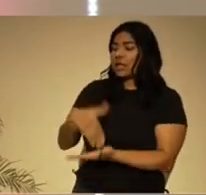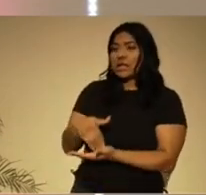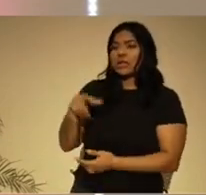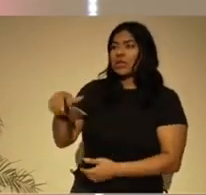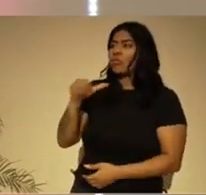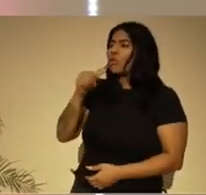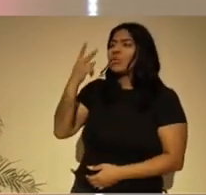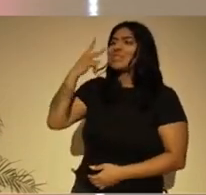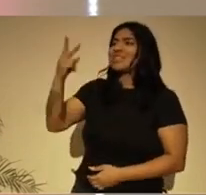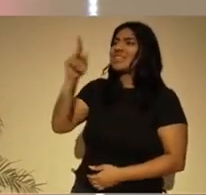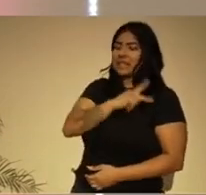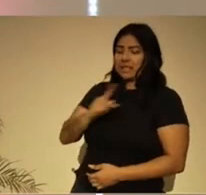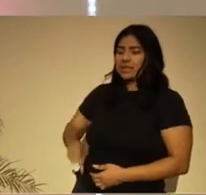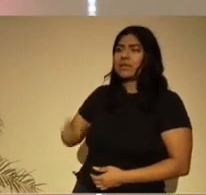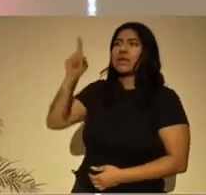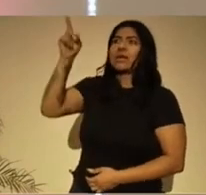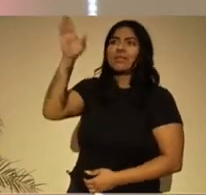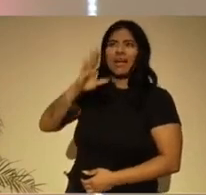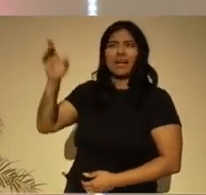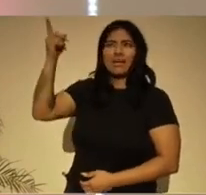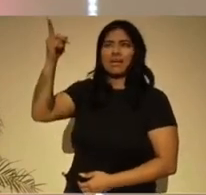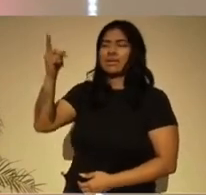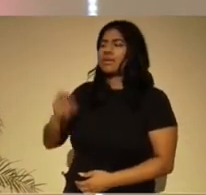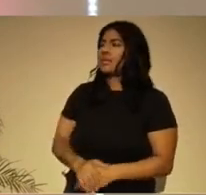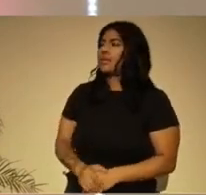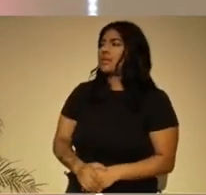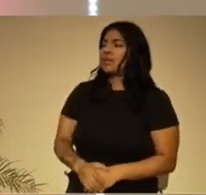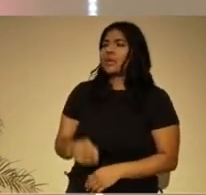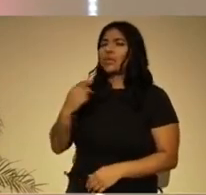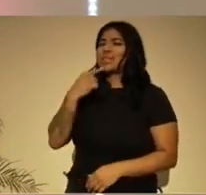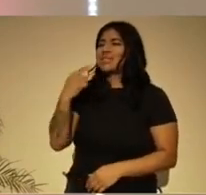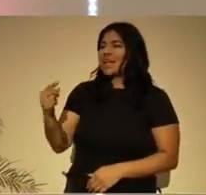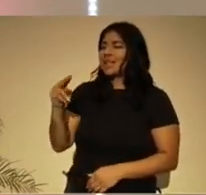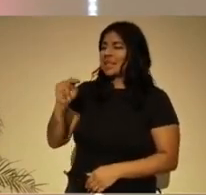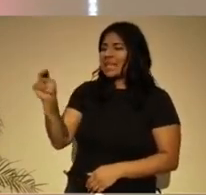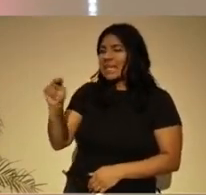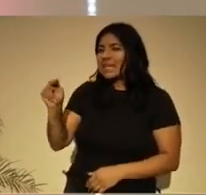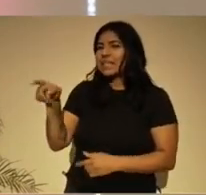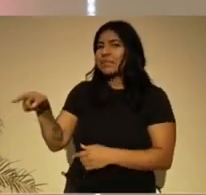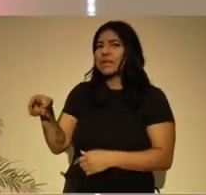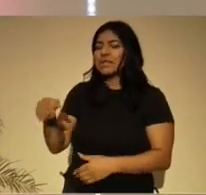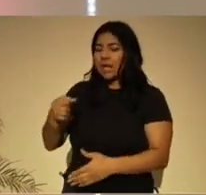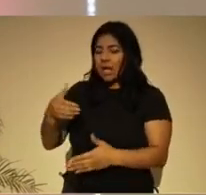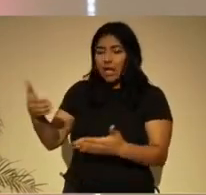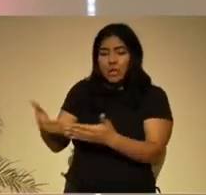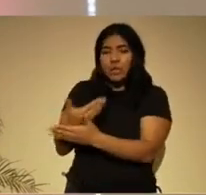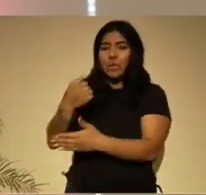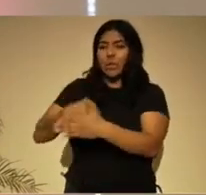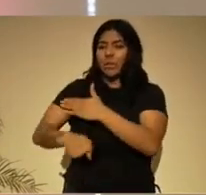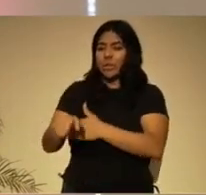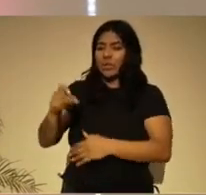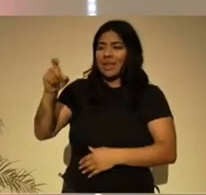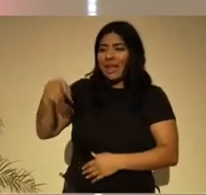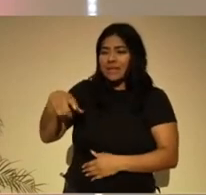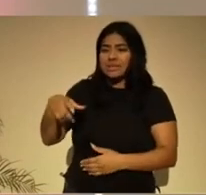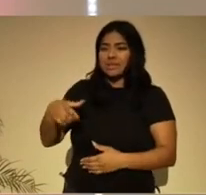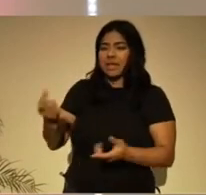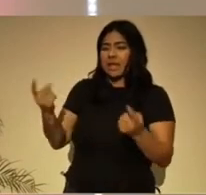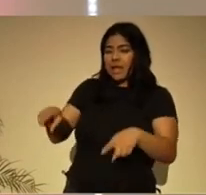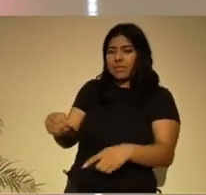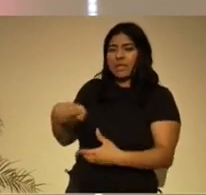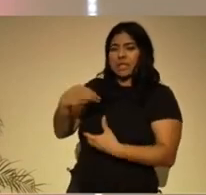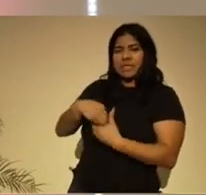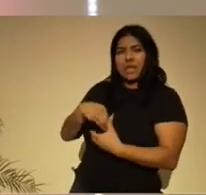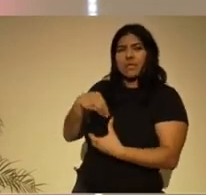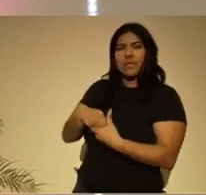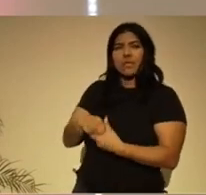see the kingdom of God." What he was telling Nicodemus was a new birth needs to take place inside of you.